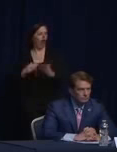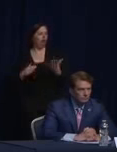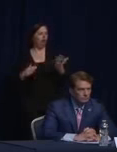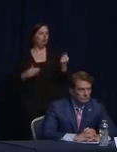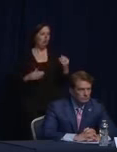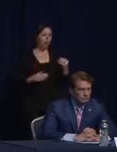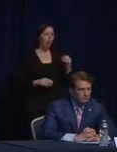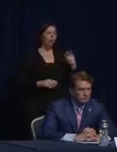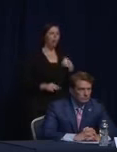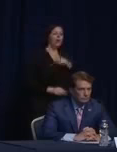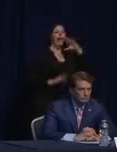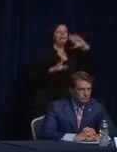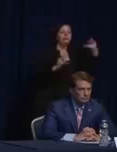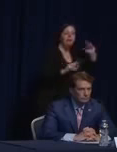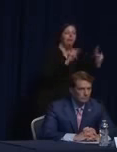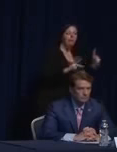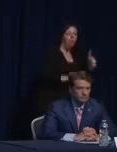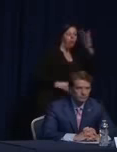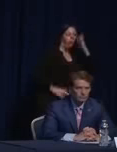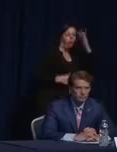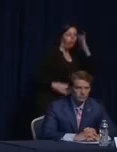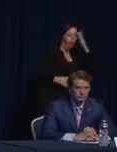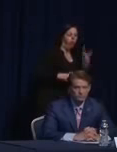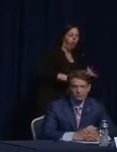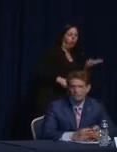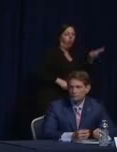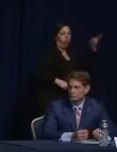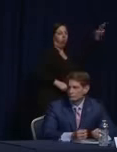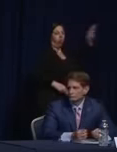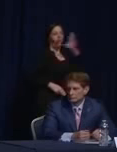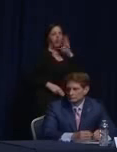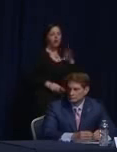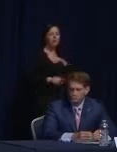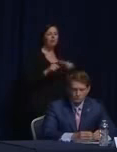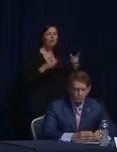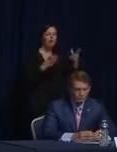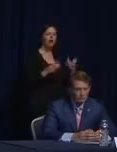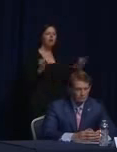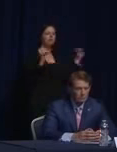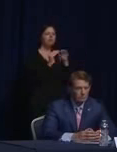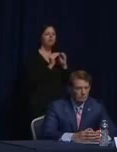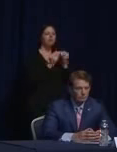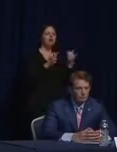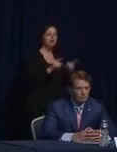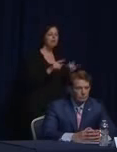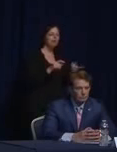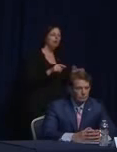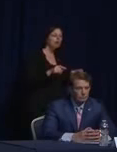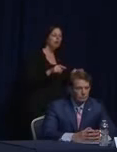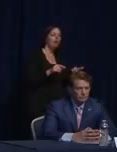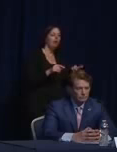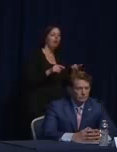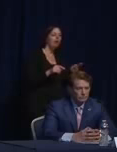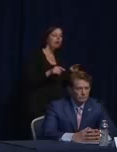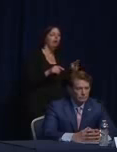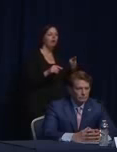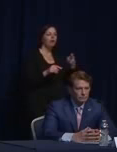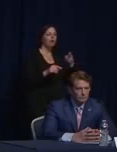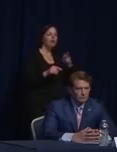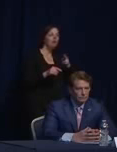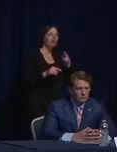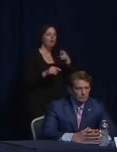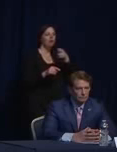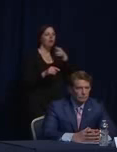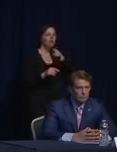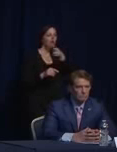sick. Cover coughs and sneezes. Avoid touching your eyes, your nose, and your mouth. And clean and disinfect